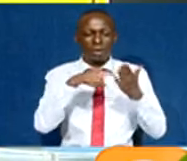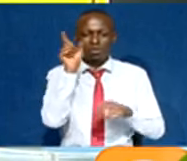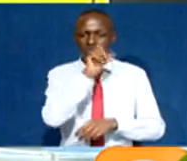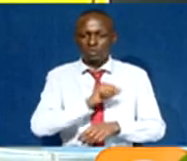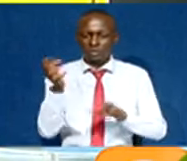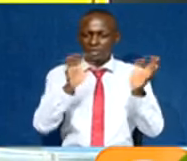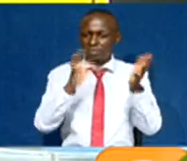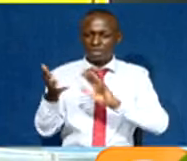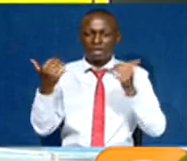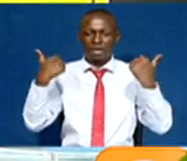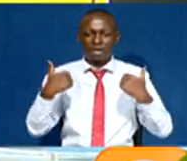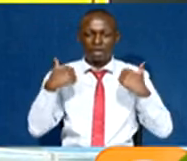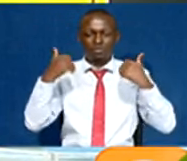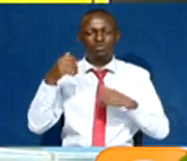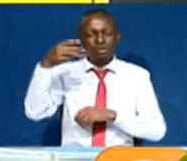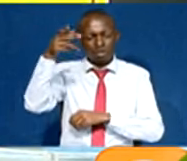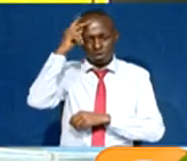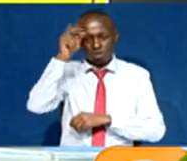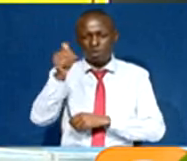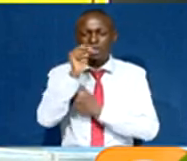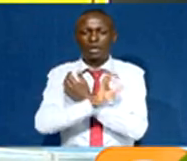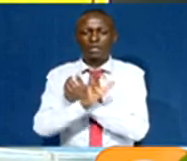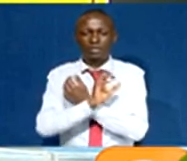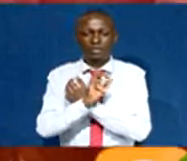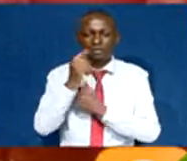average diplomatic knowledge. Here's Ayub Abdikadir.